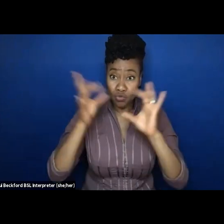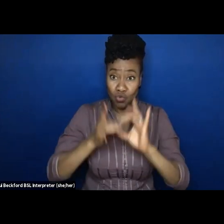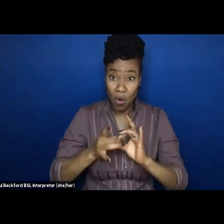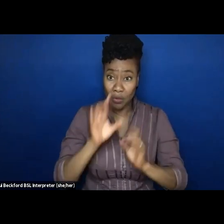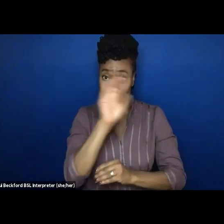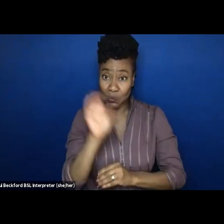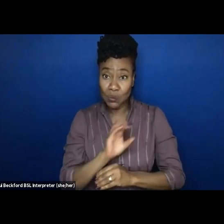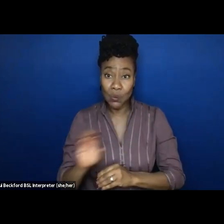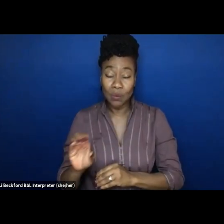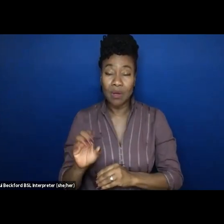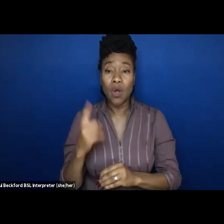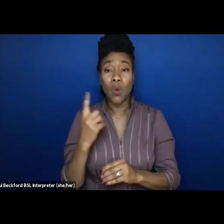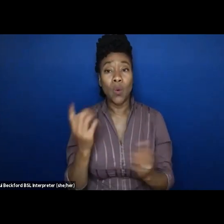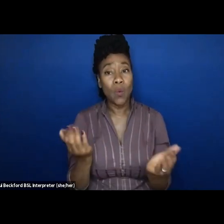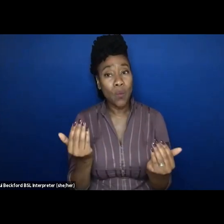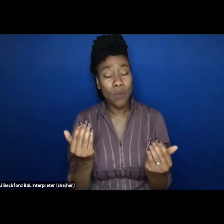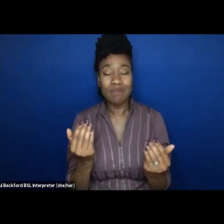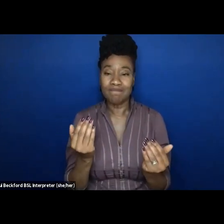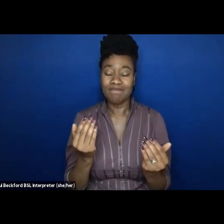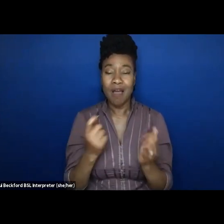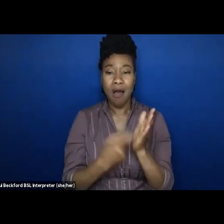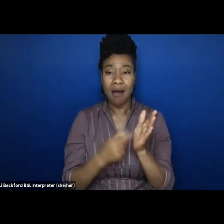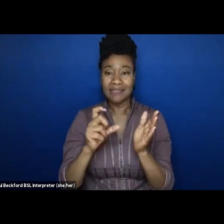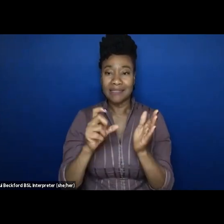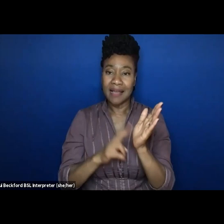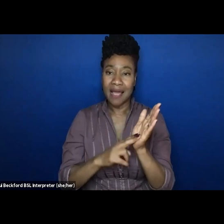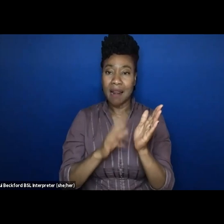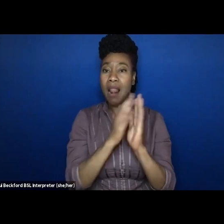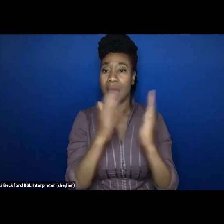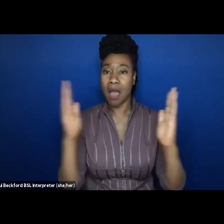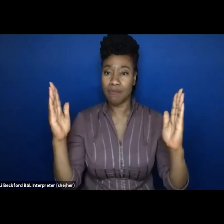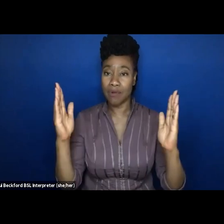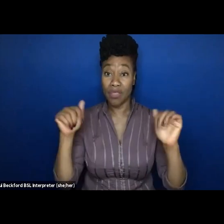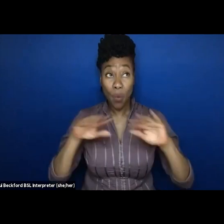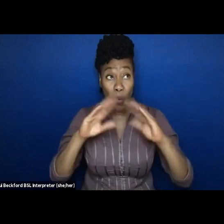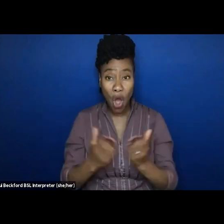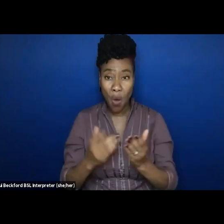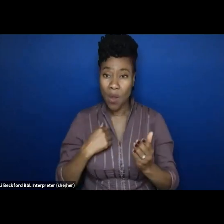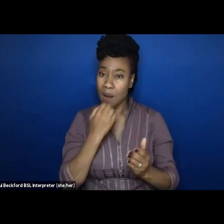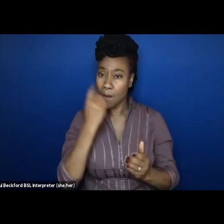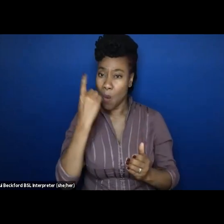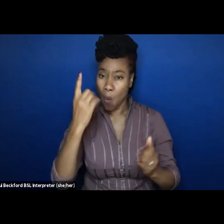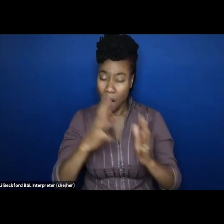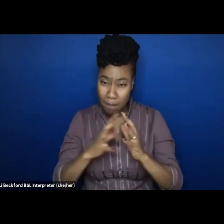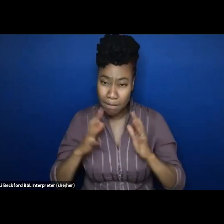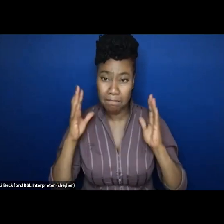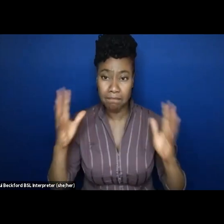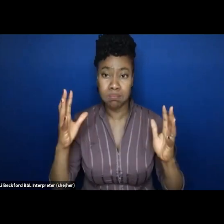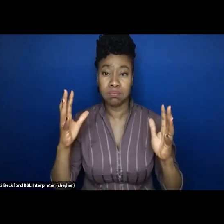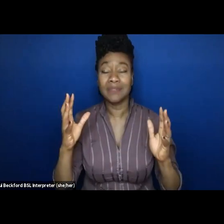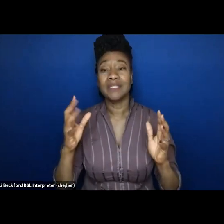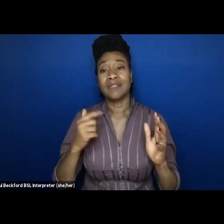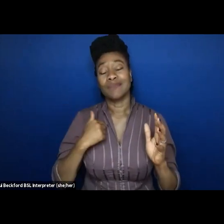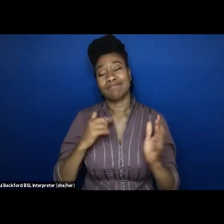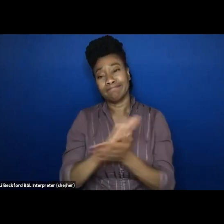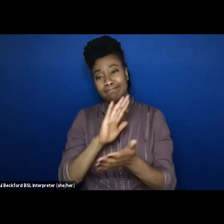which is the largest nursing library in the world, we are delighted to be here this evening.